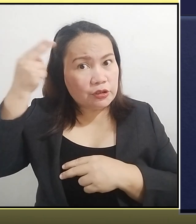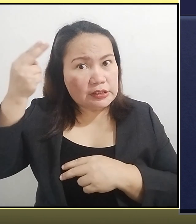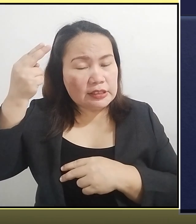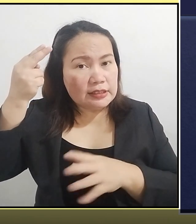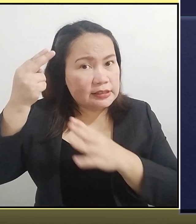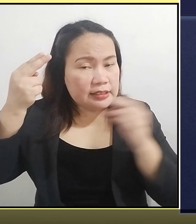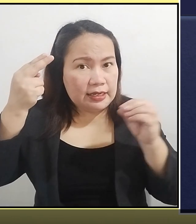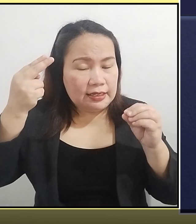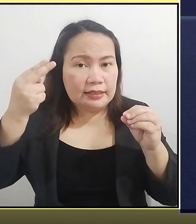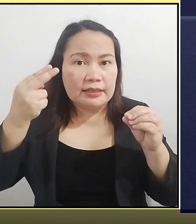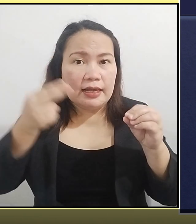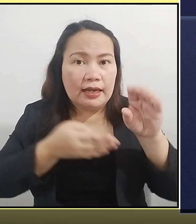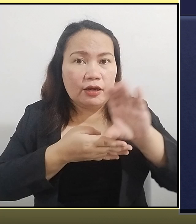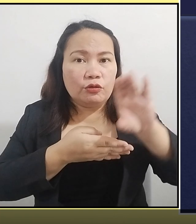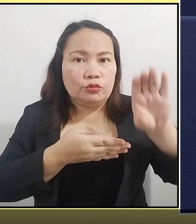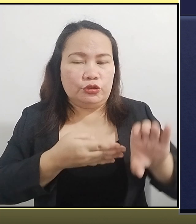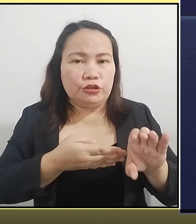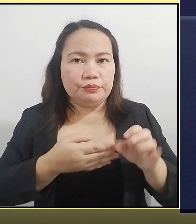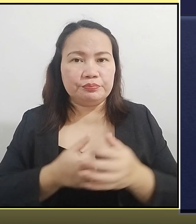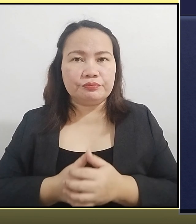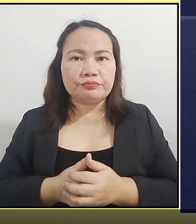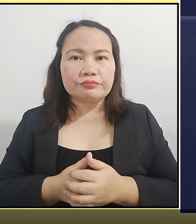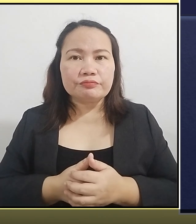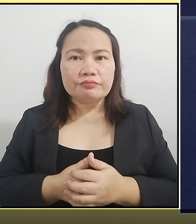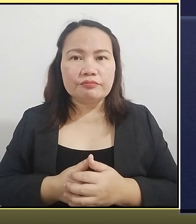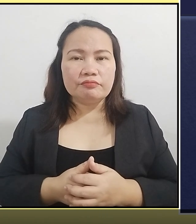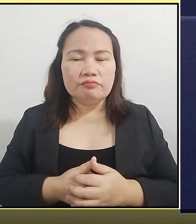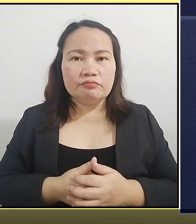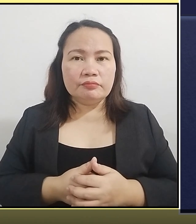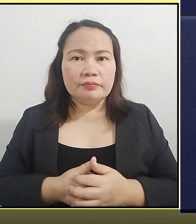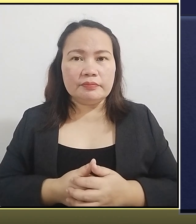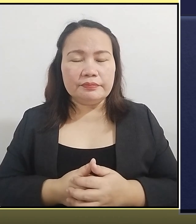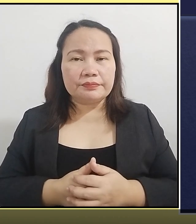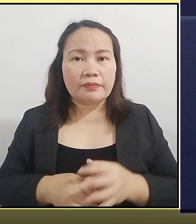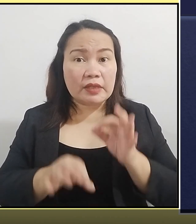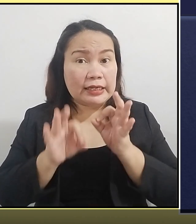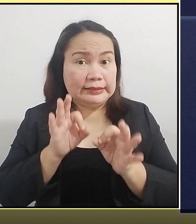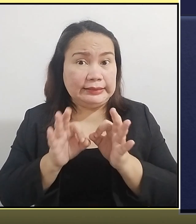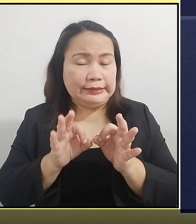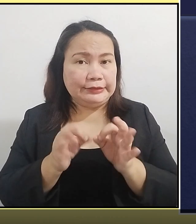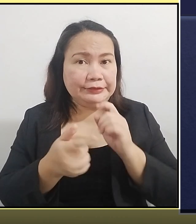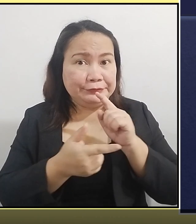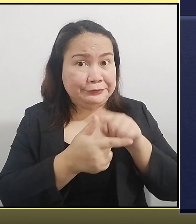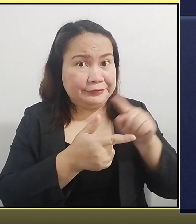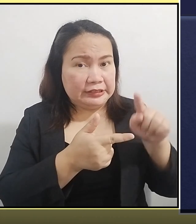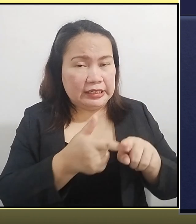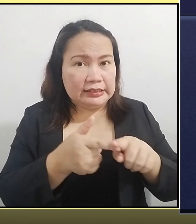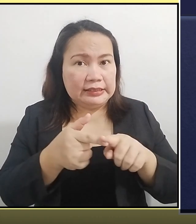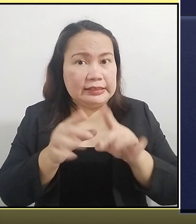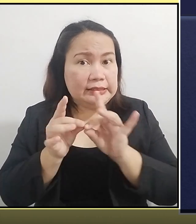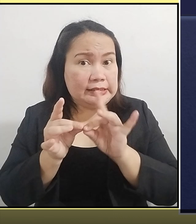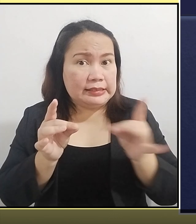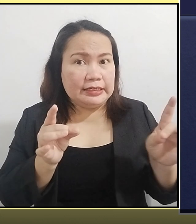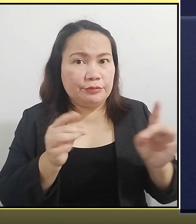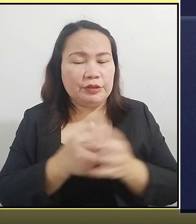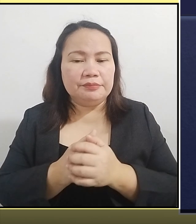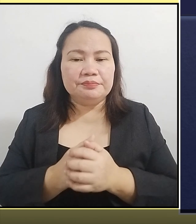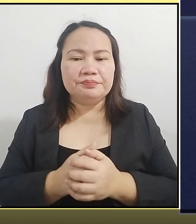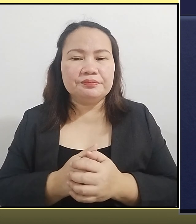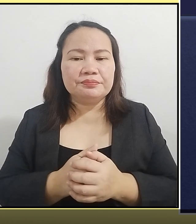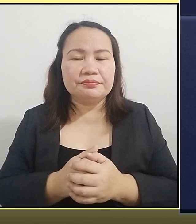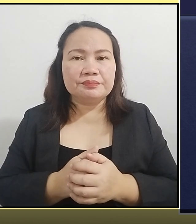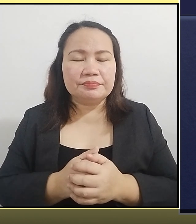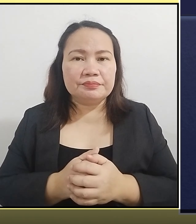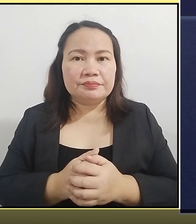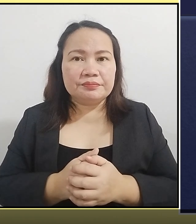hypothesis at si conclusion. Okay. So, since if-then tayo, okay, if-then